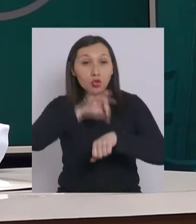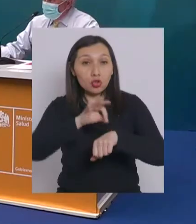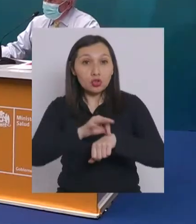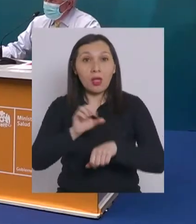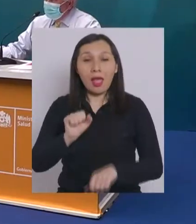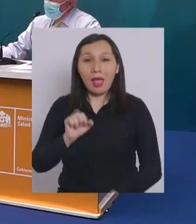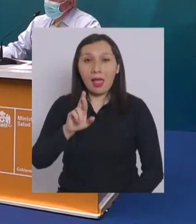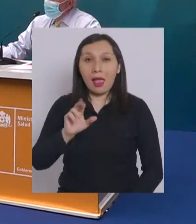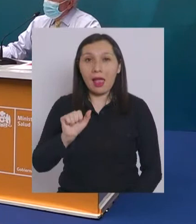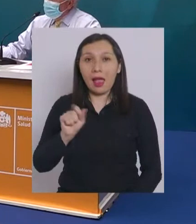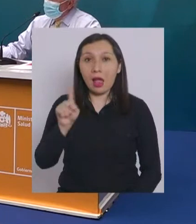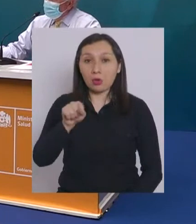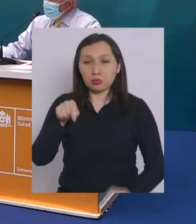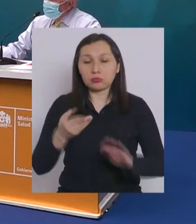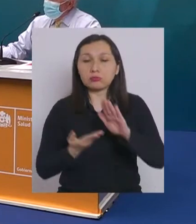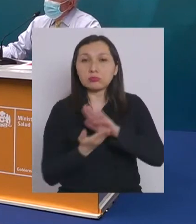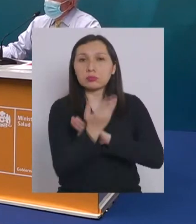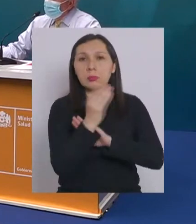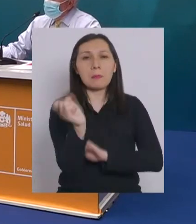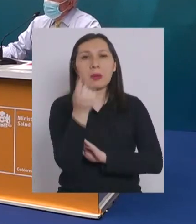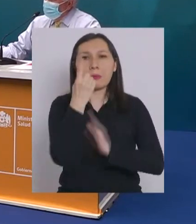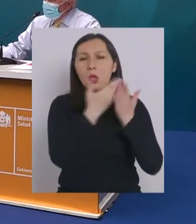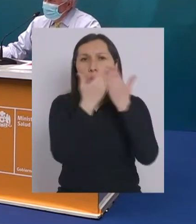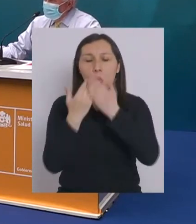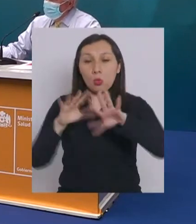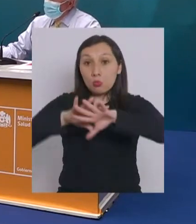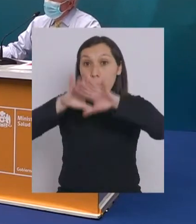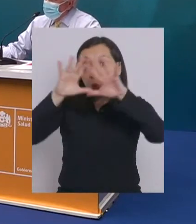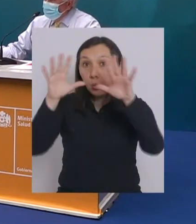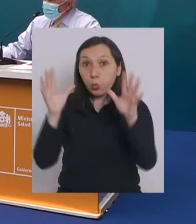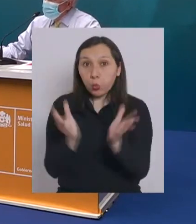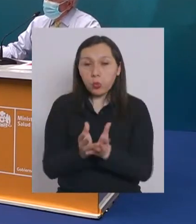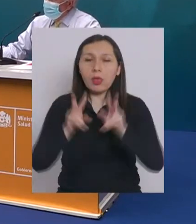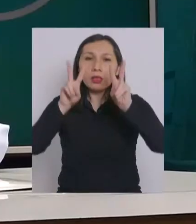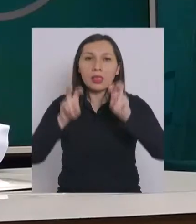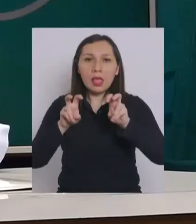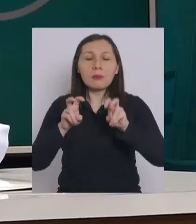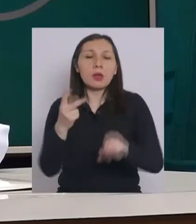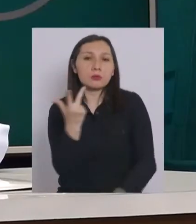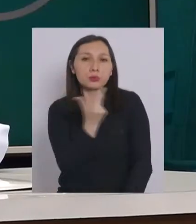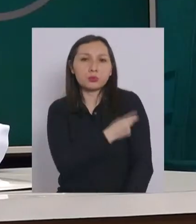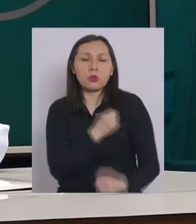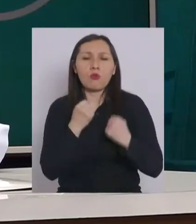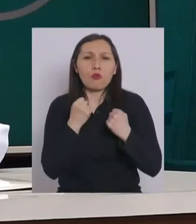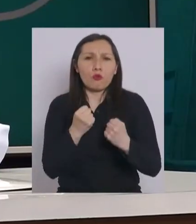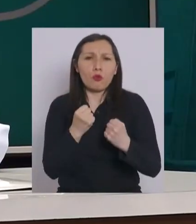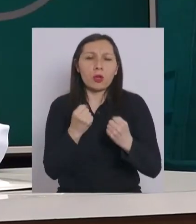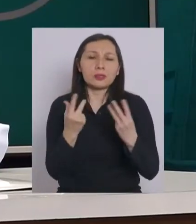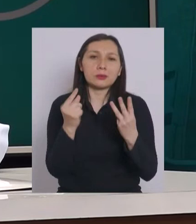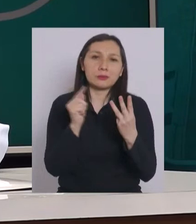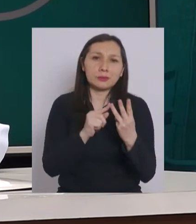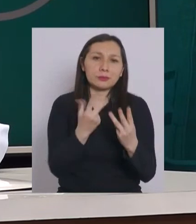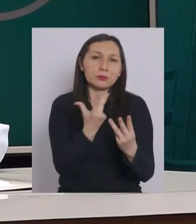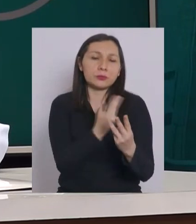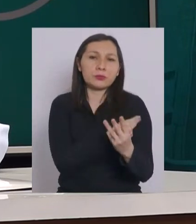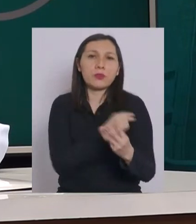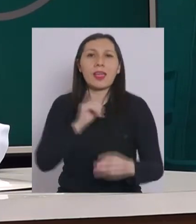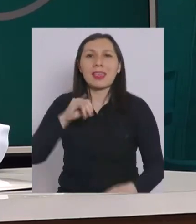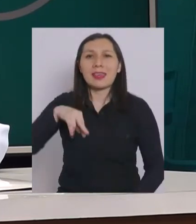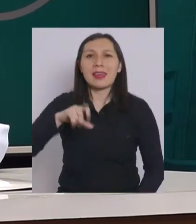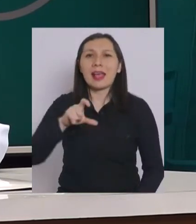experts, Dr. Bruno Nervi and Dr. De la Jara. And now we will present